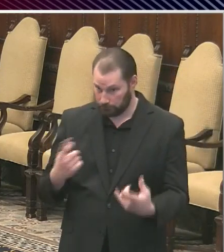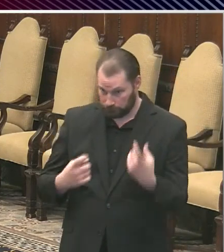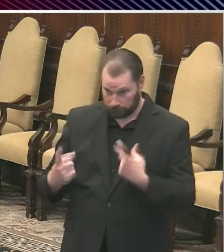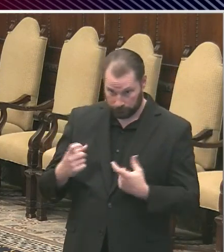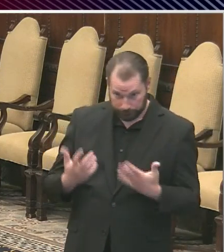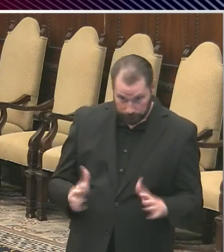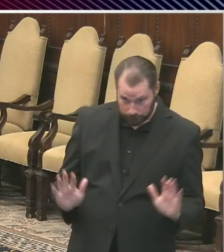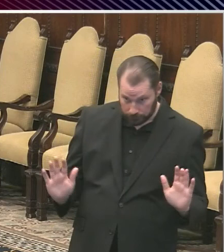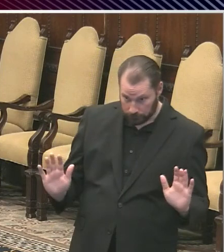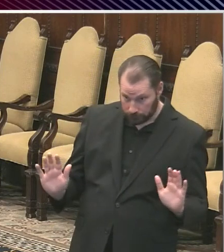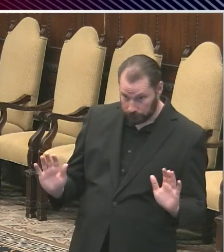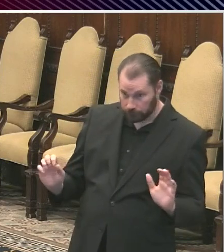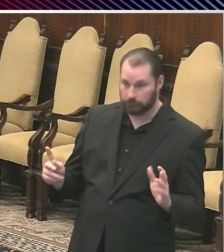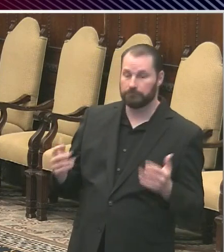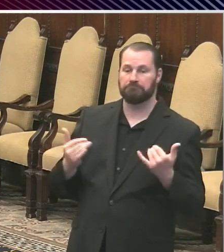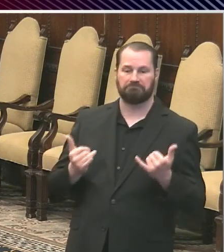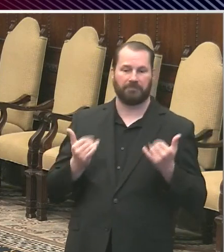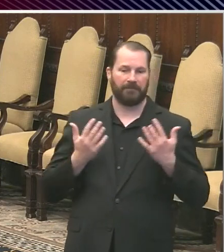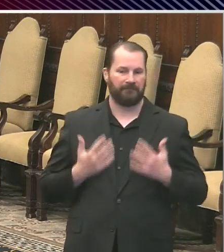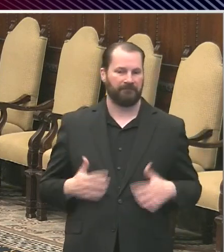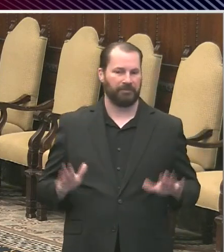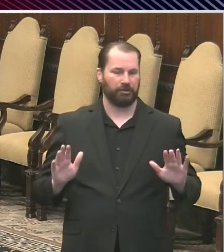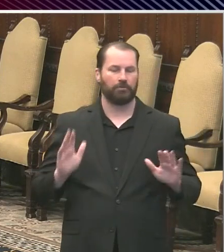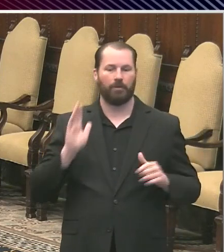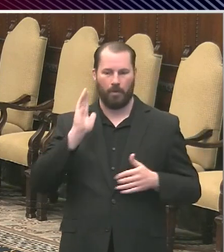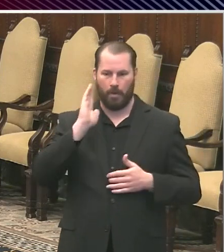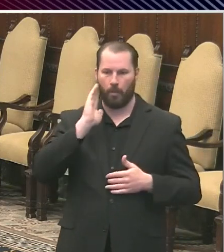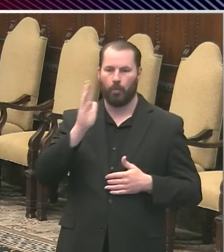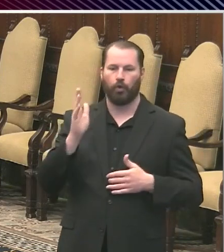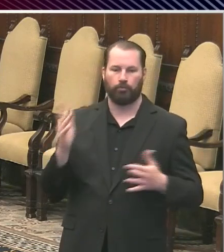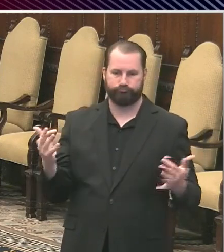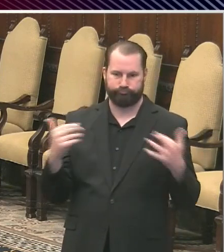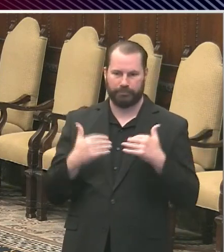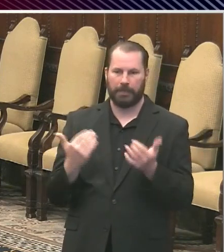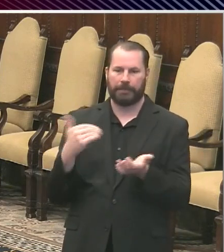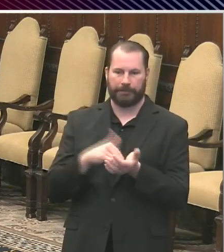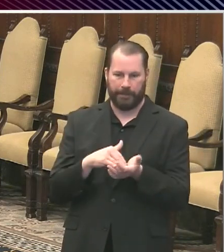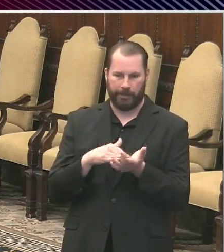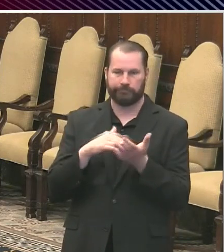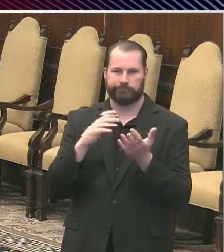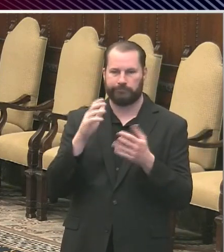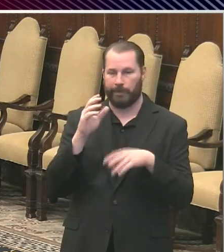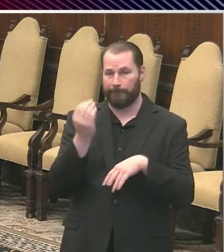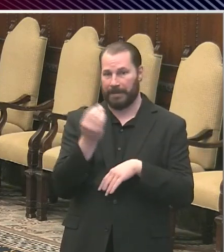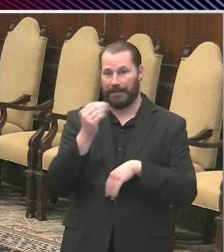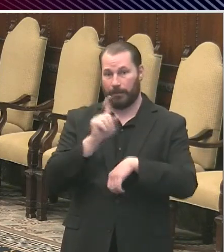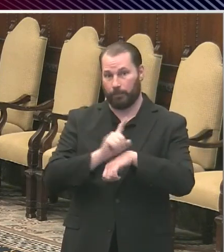conclude today's briefing, and we will resume Monday at 1 p.m. Thank you all.